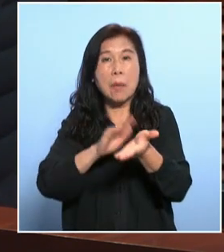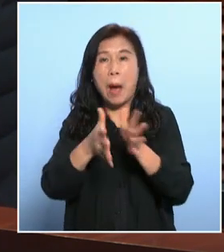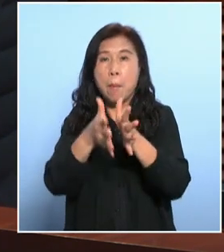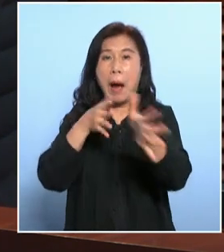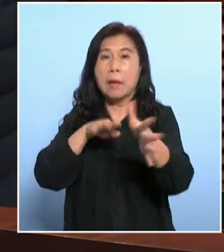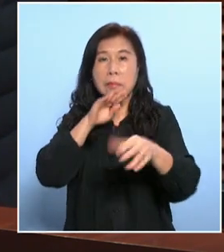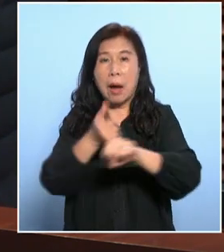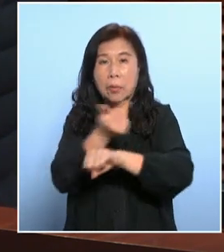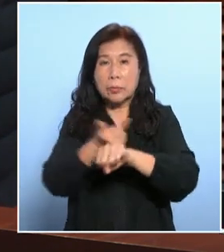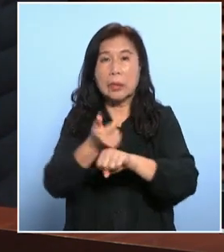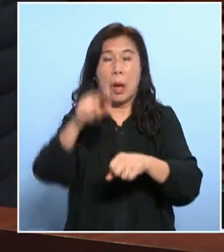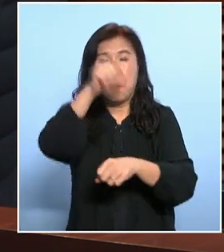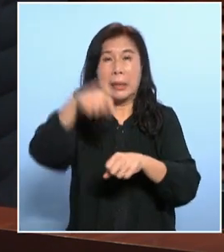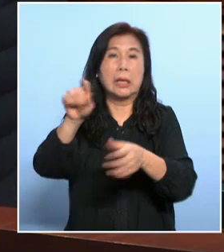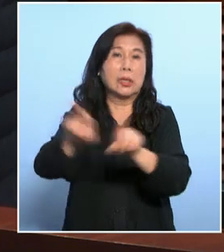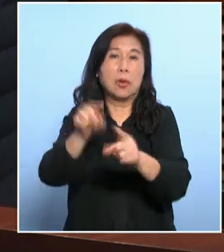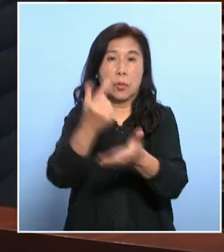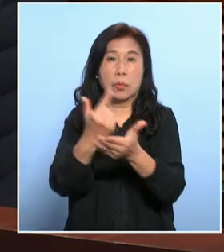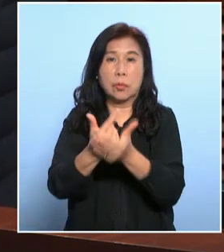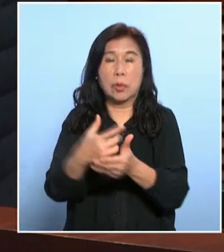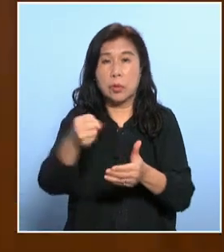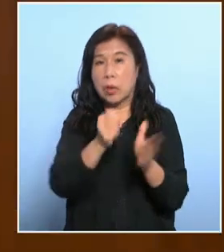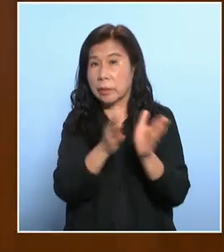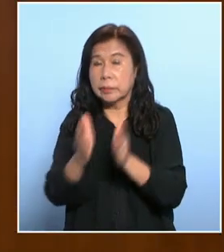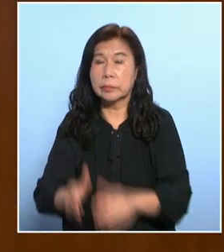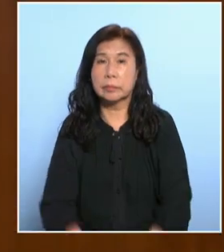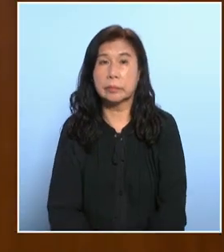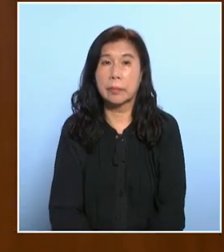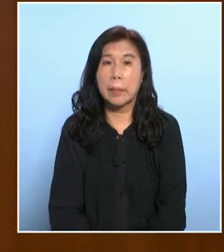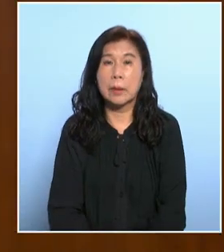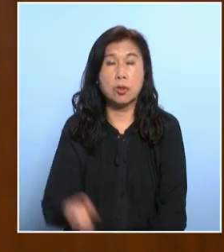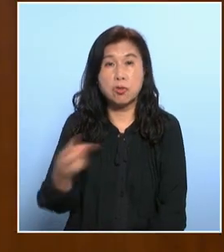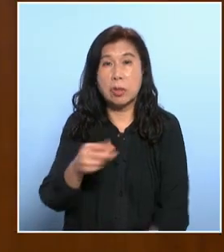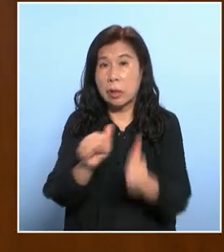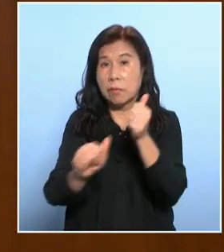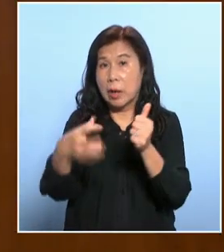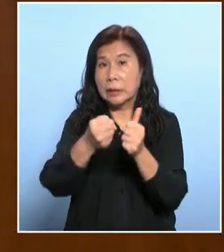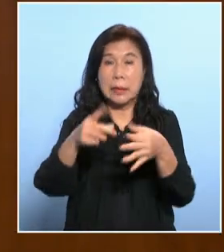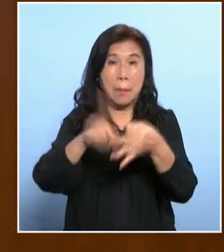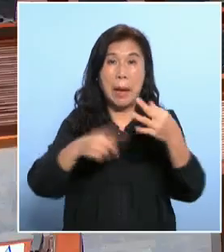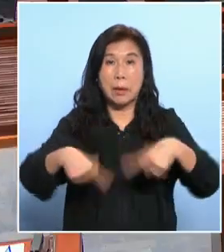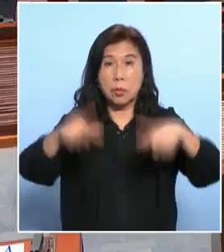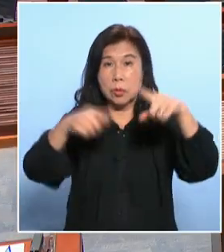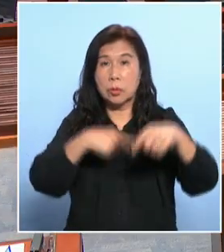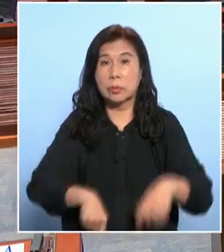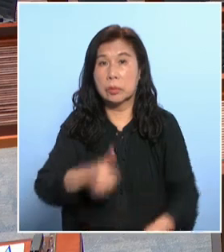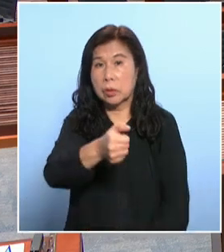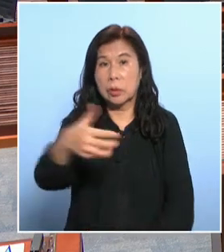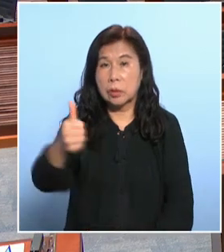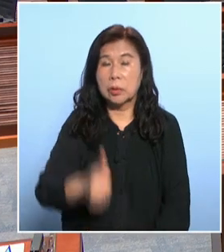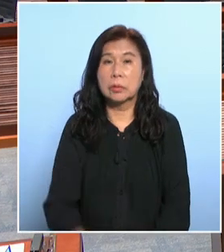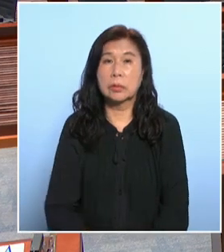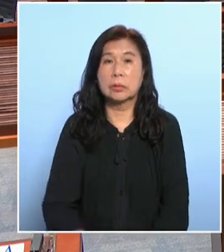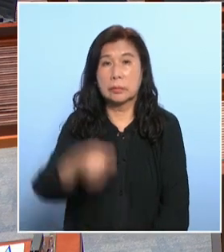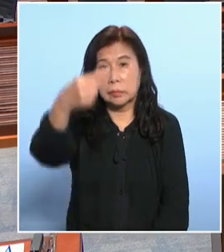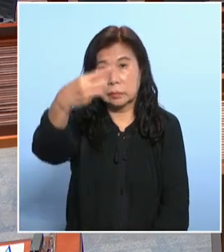that it's very difficult for young people to seek help from psychologists or psychiatrists. Thank you. Dr. David Lam,